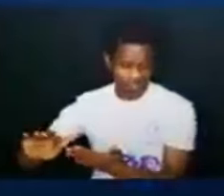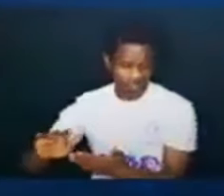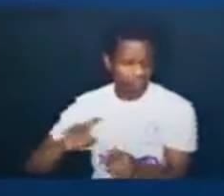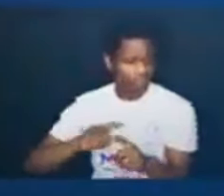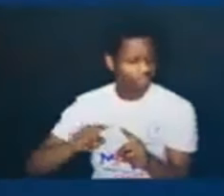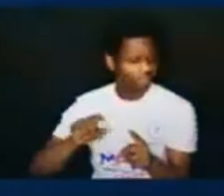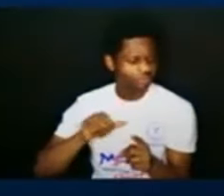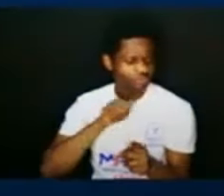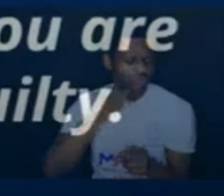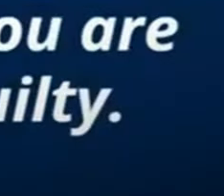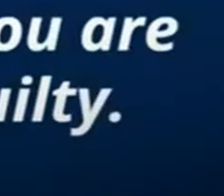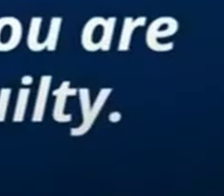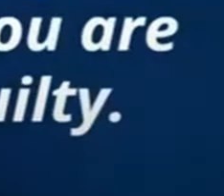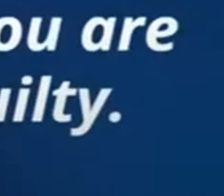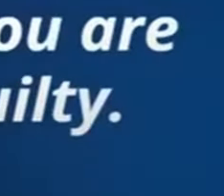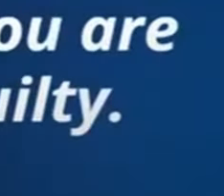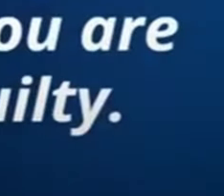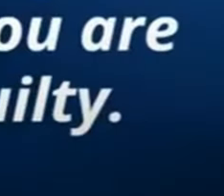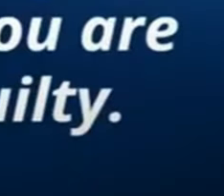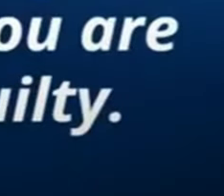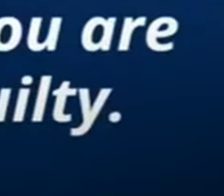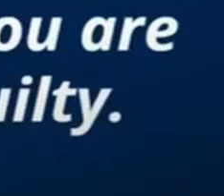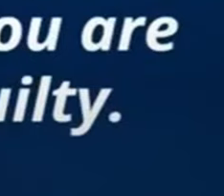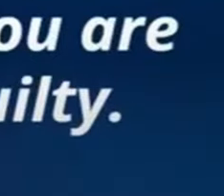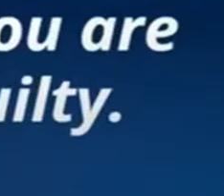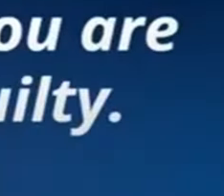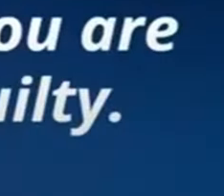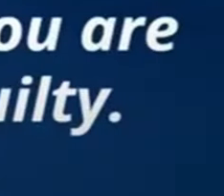mean that you are not guilty.